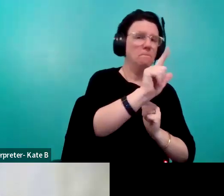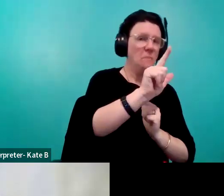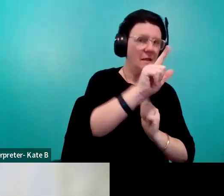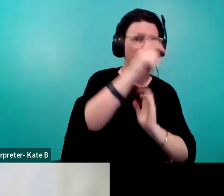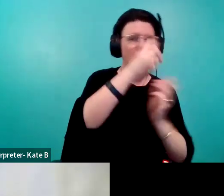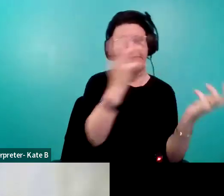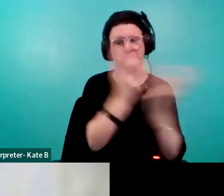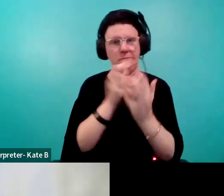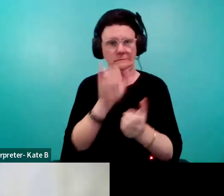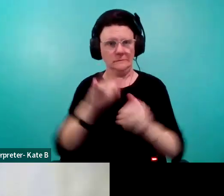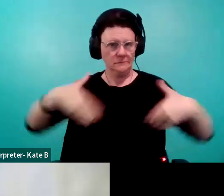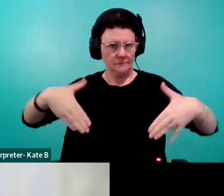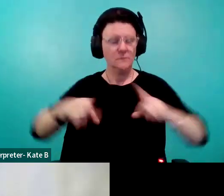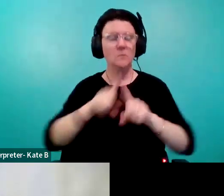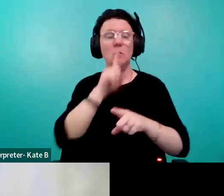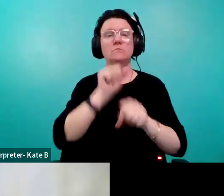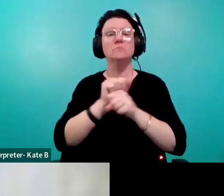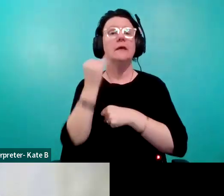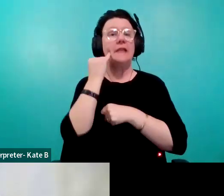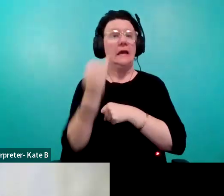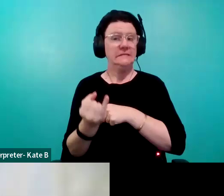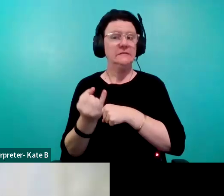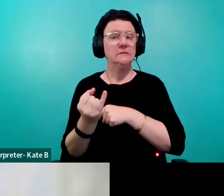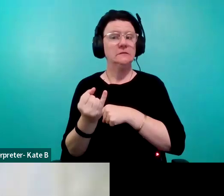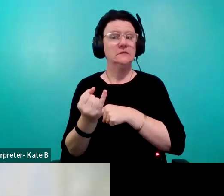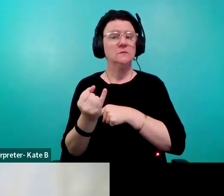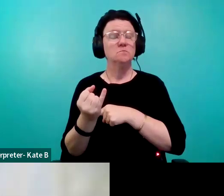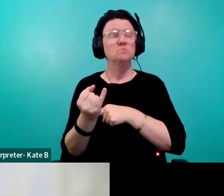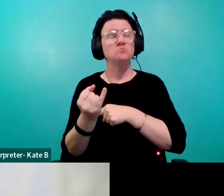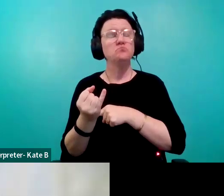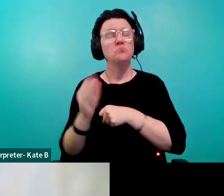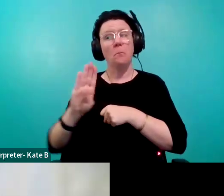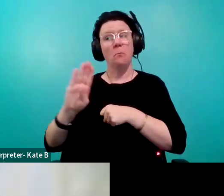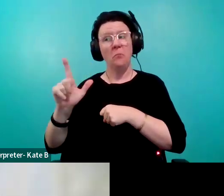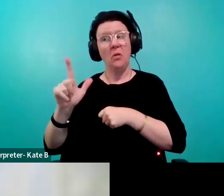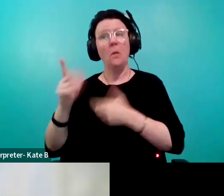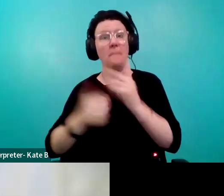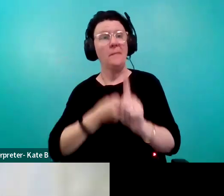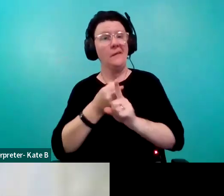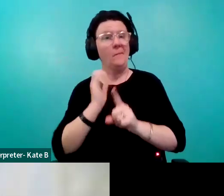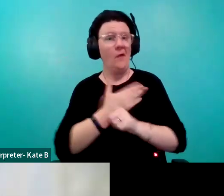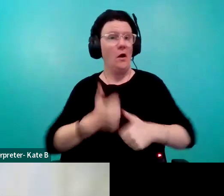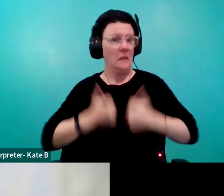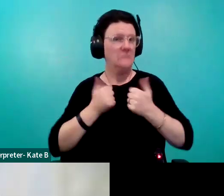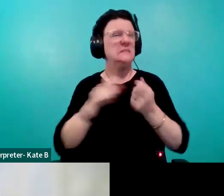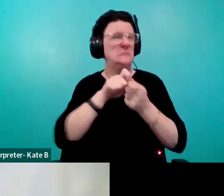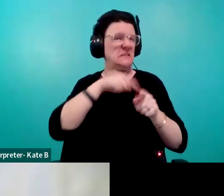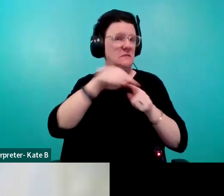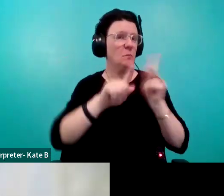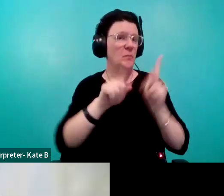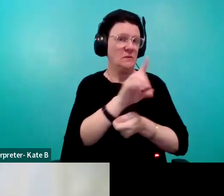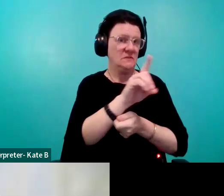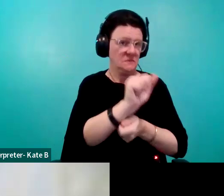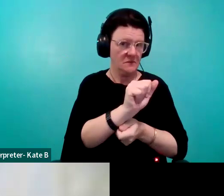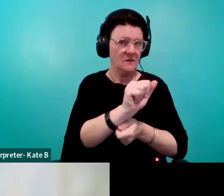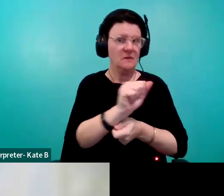yet. But the idea here is that we look at a bill that is going to have an impact on people with disabilities, and we talk about what